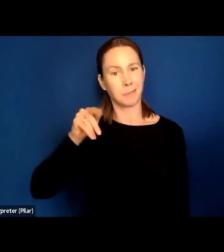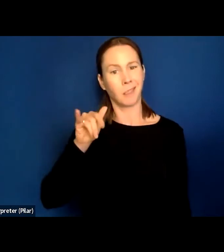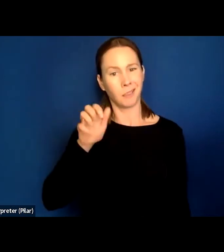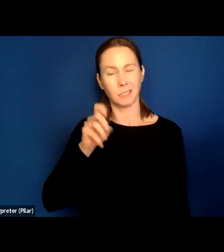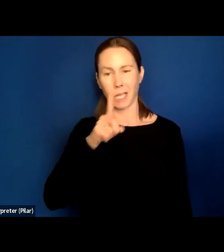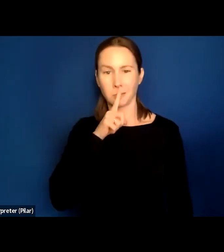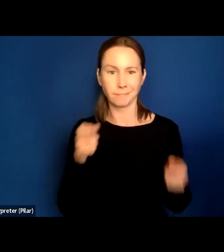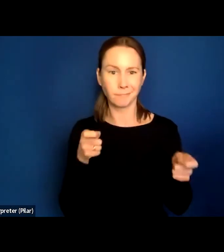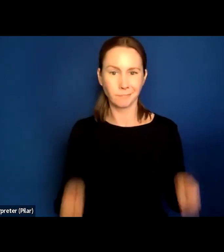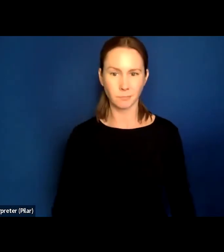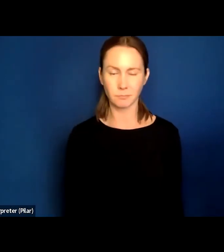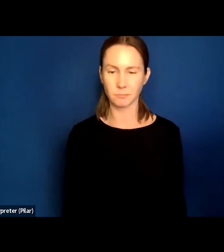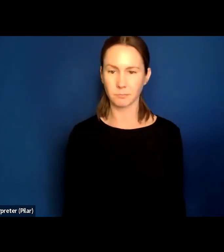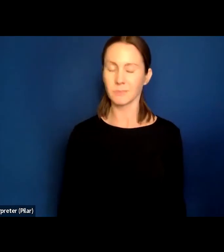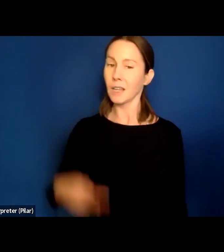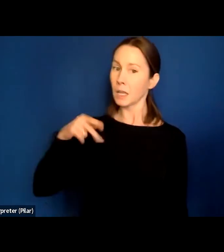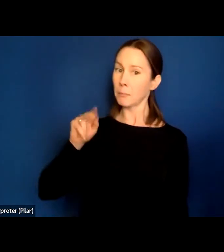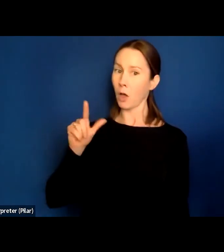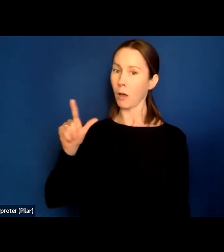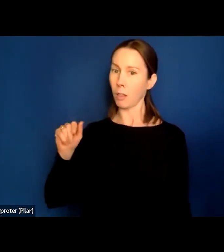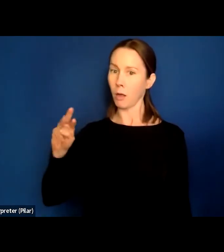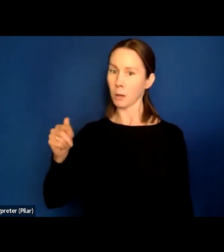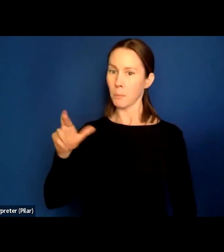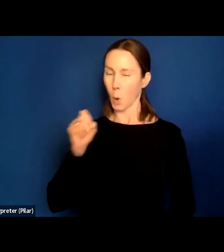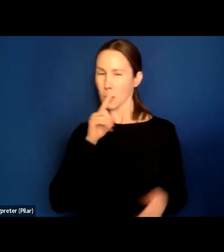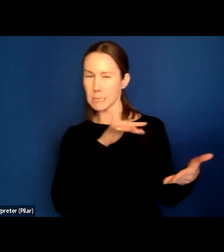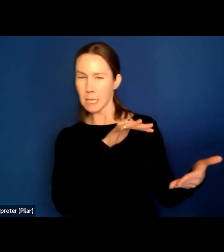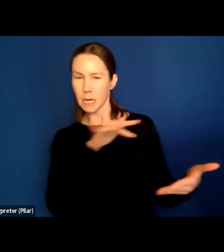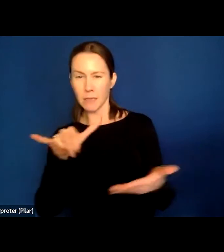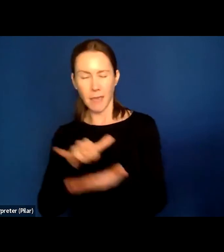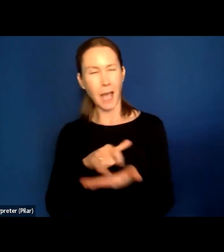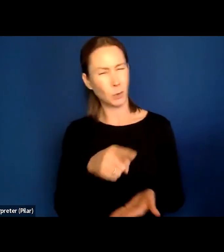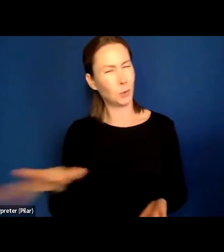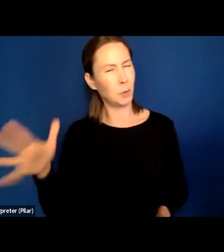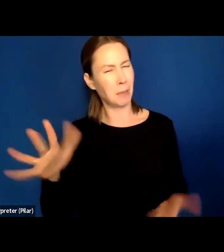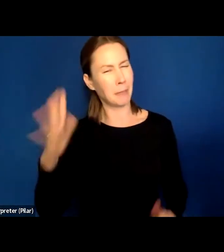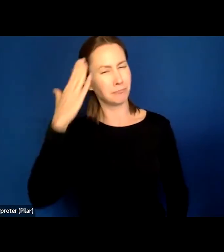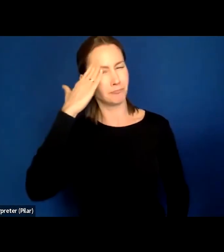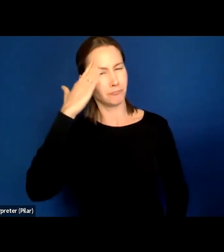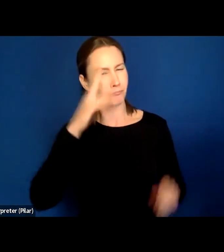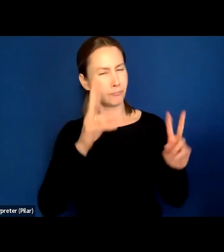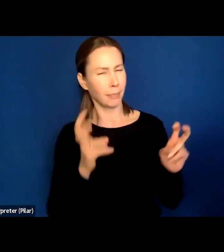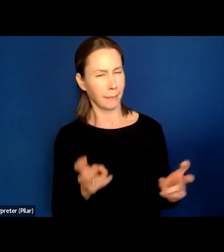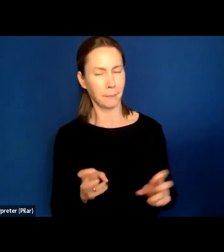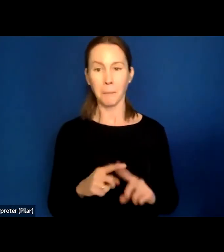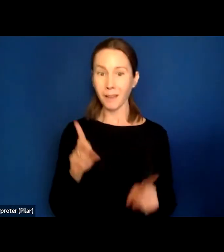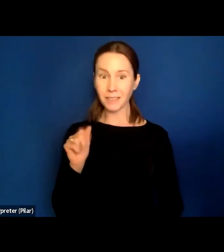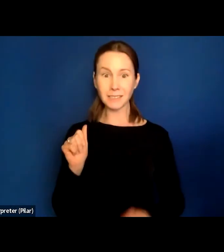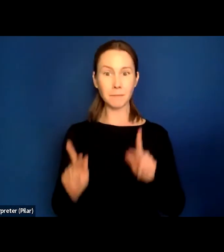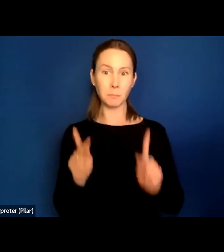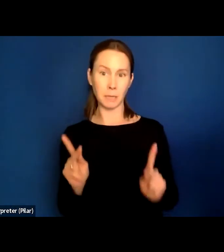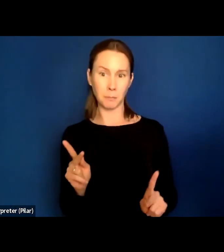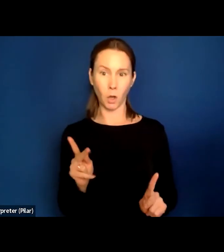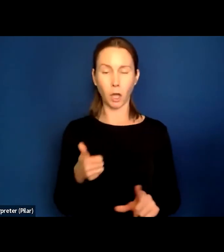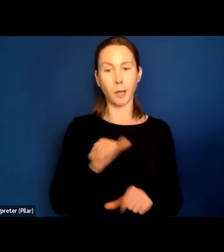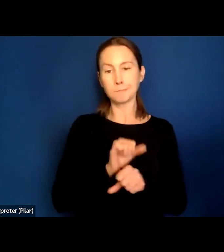philanthropy's negative portrayals that Paul Longmore studied for telethons would be familiar, having disabled people serving as